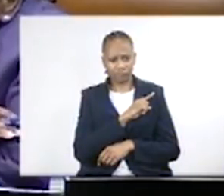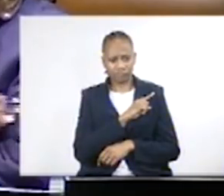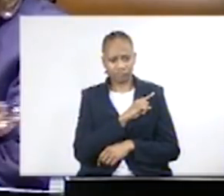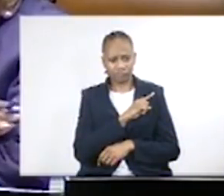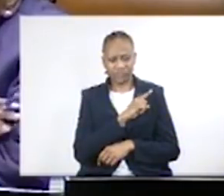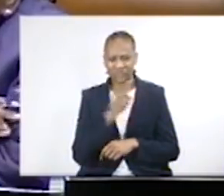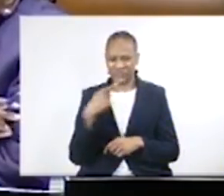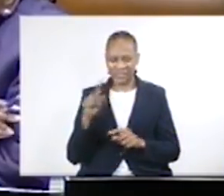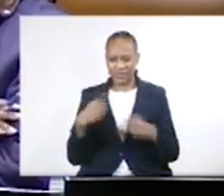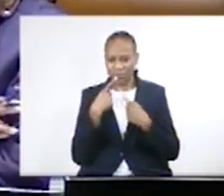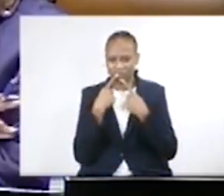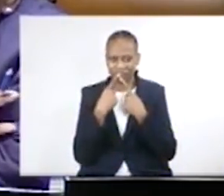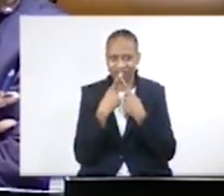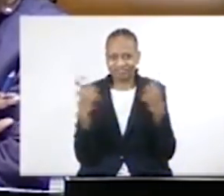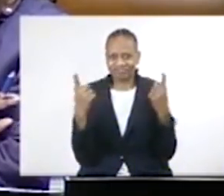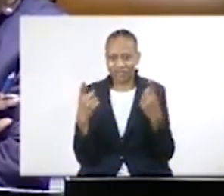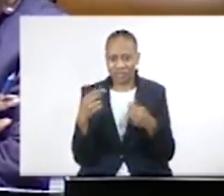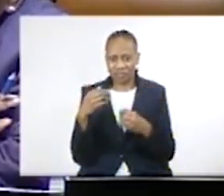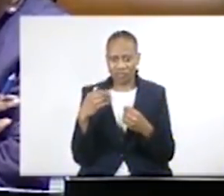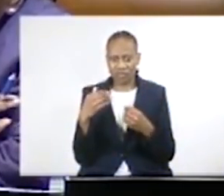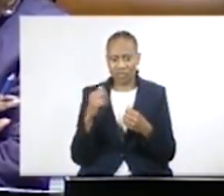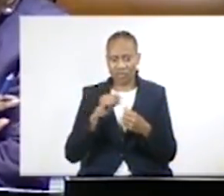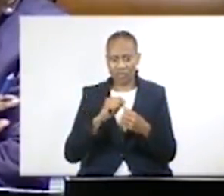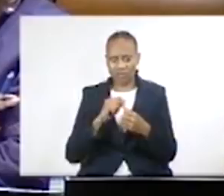rule on it tomorrow.